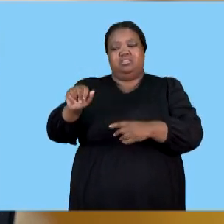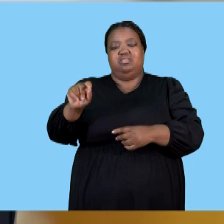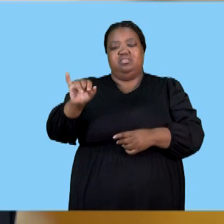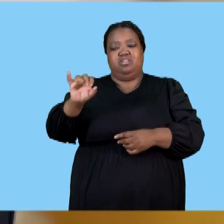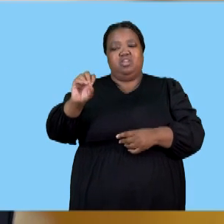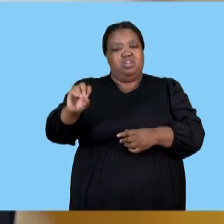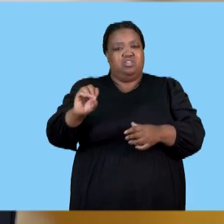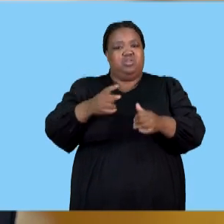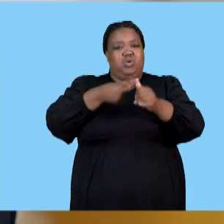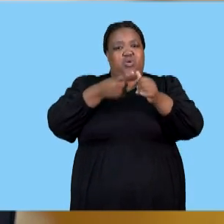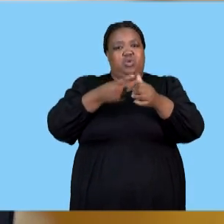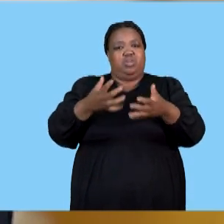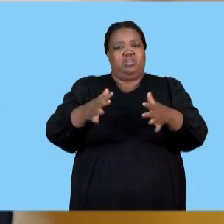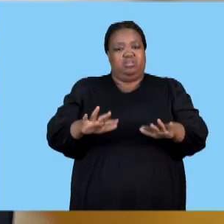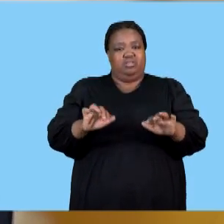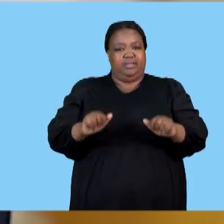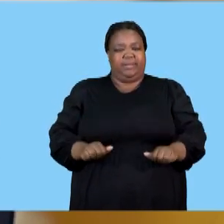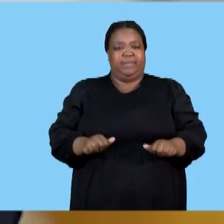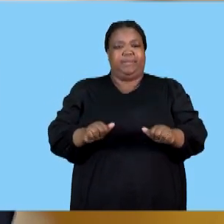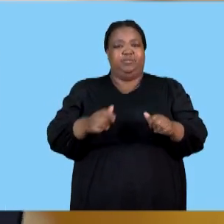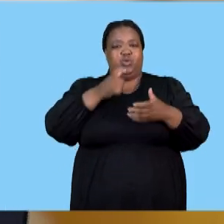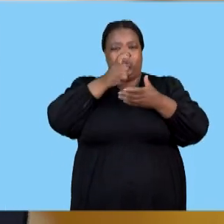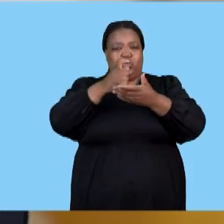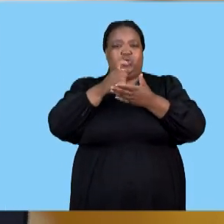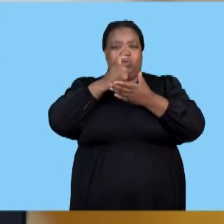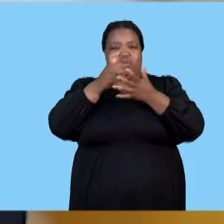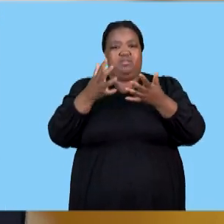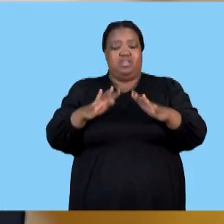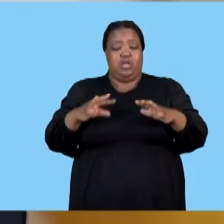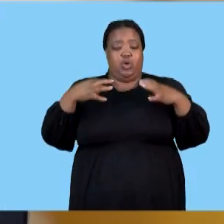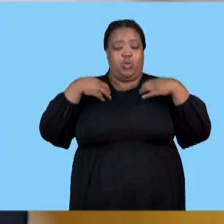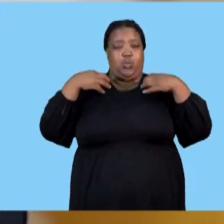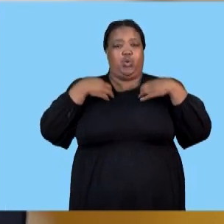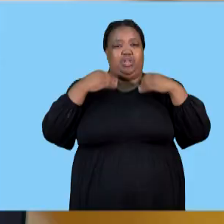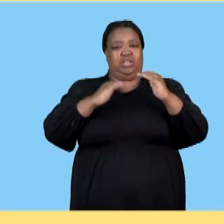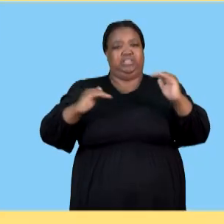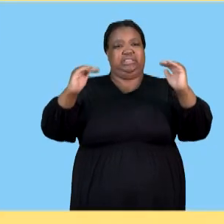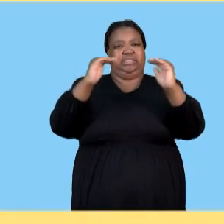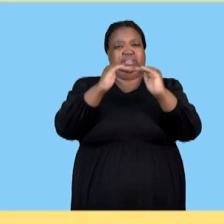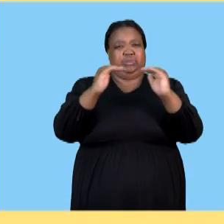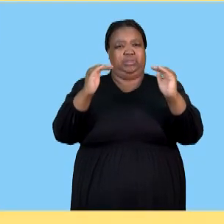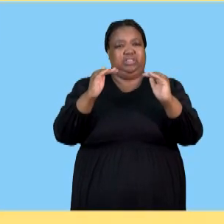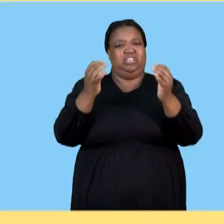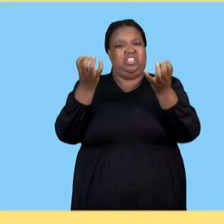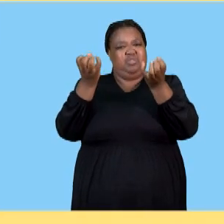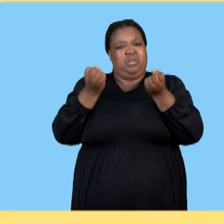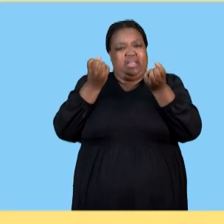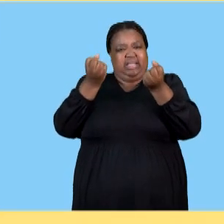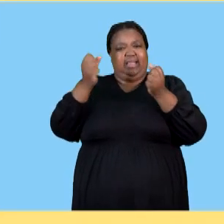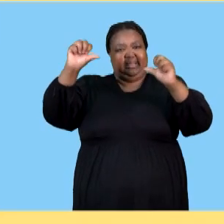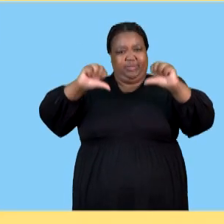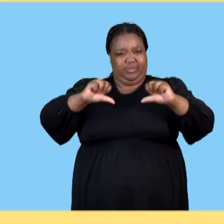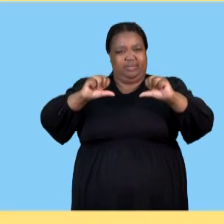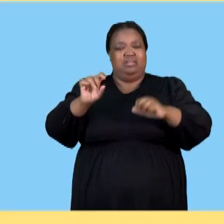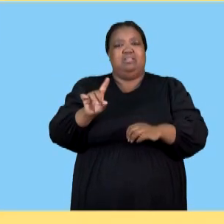comment on it. Now with me here, I have the percentage return on owner's equity. What is this? It is a